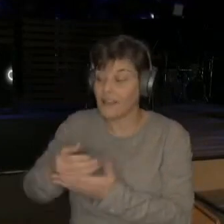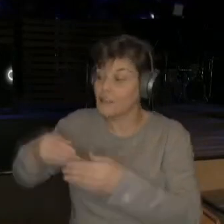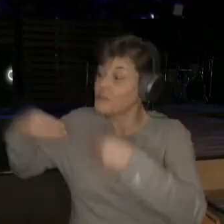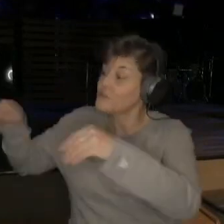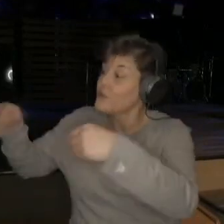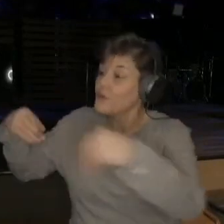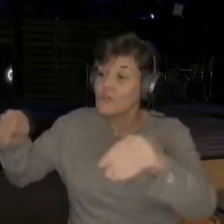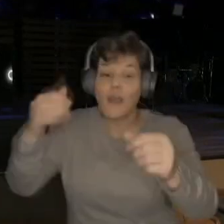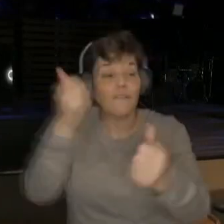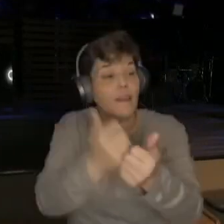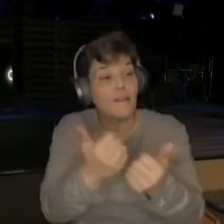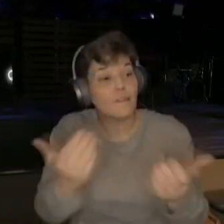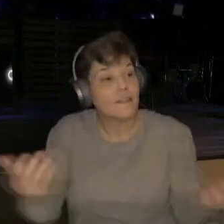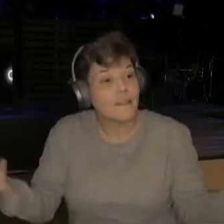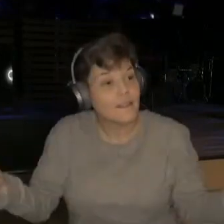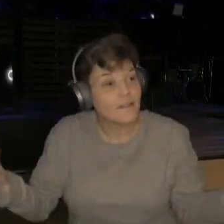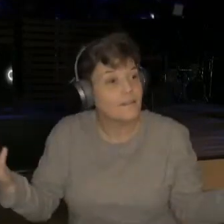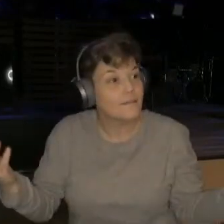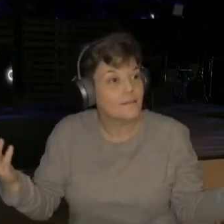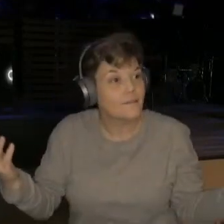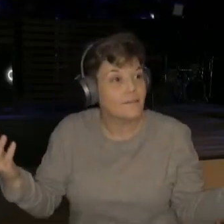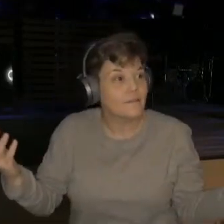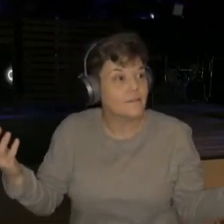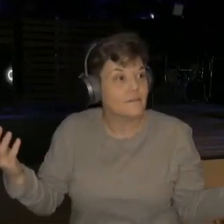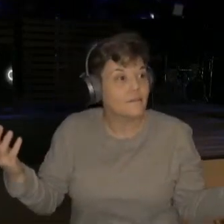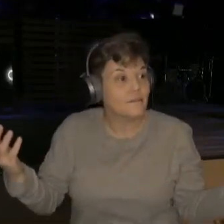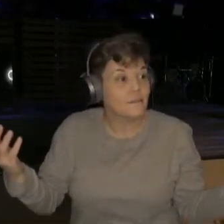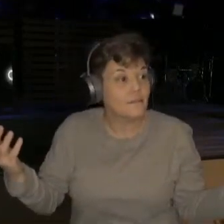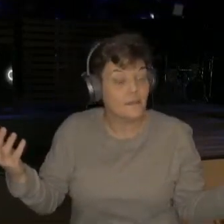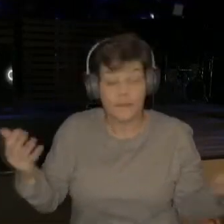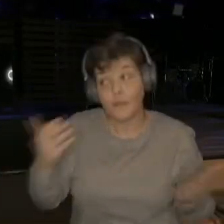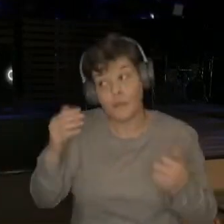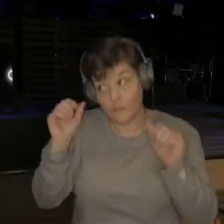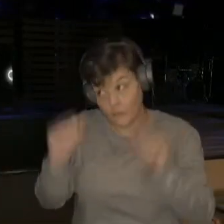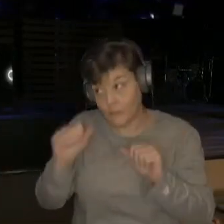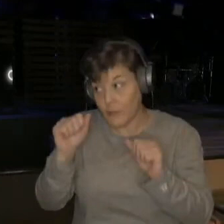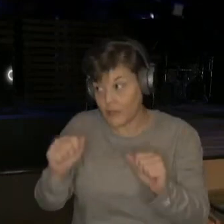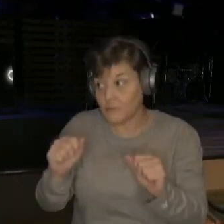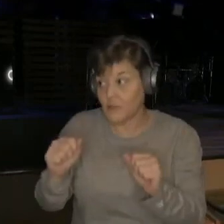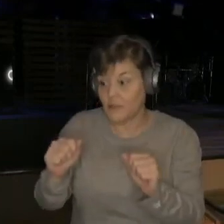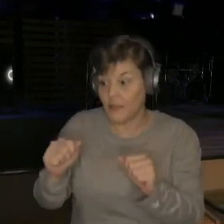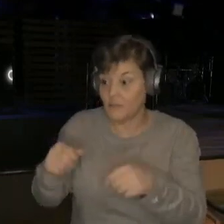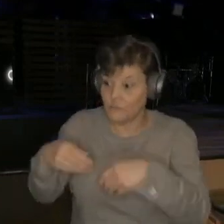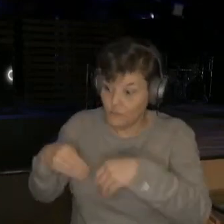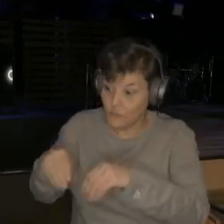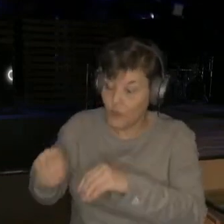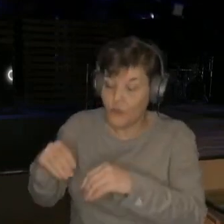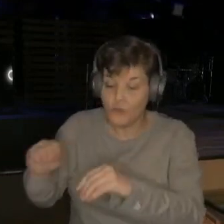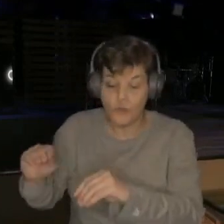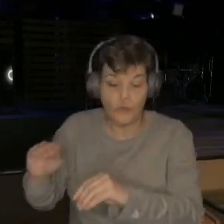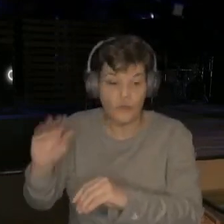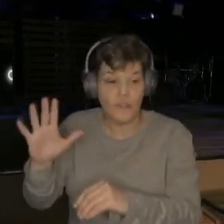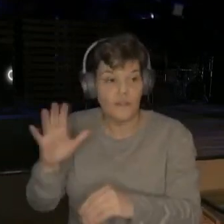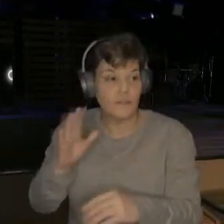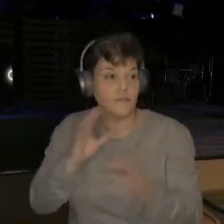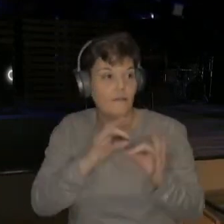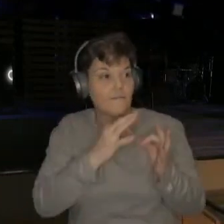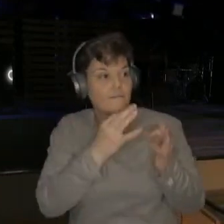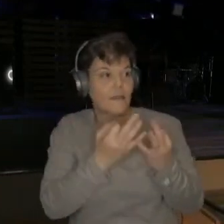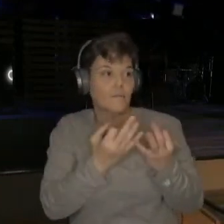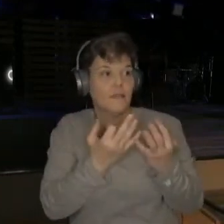to him, and maybe even hawked the family items to get that cash that he